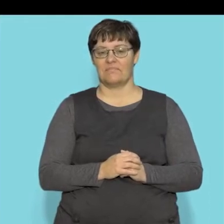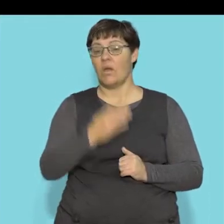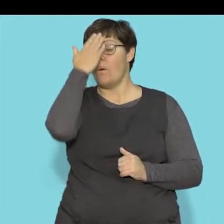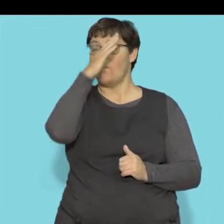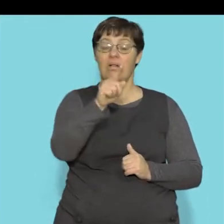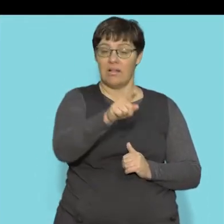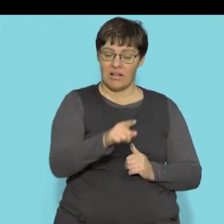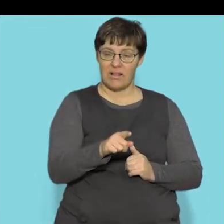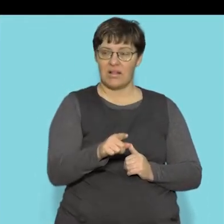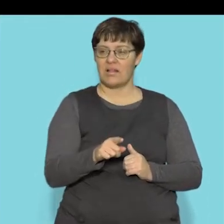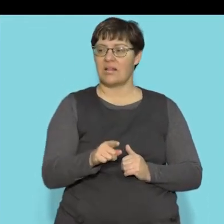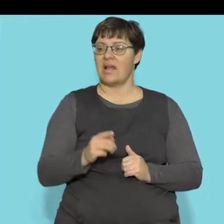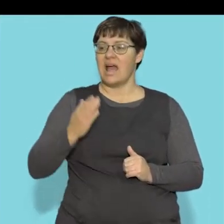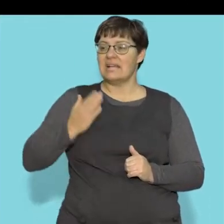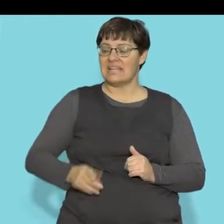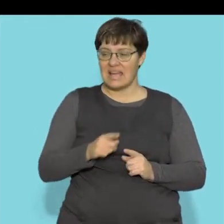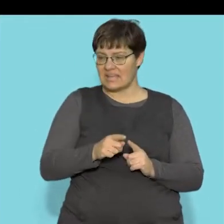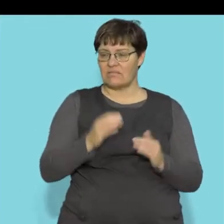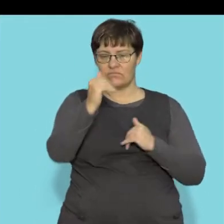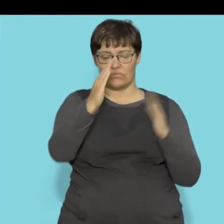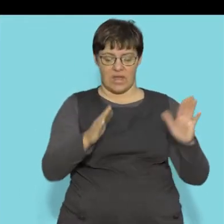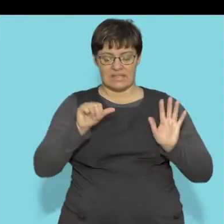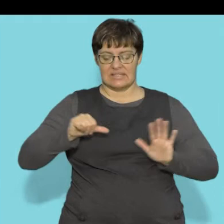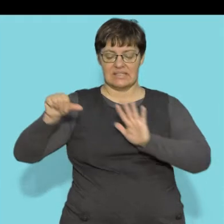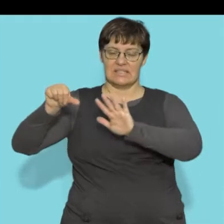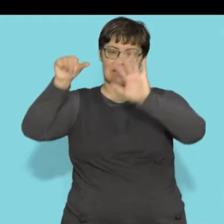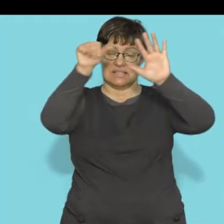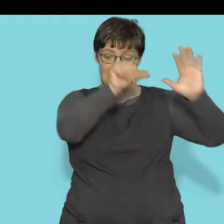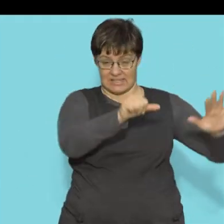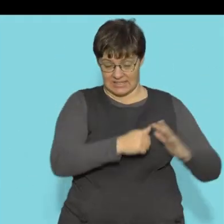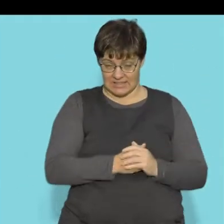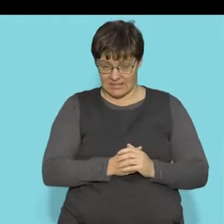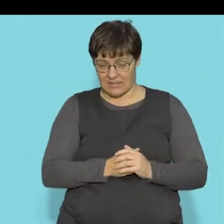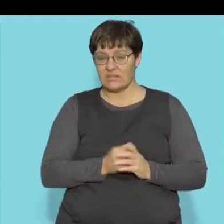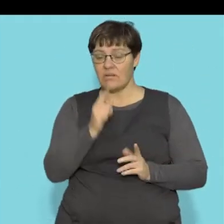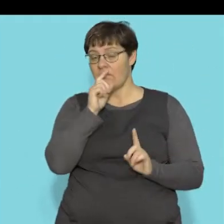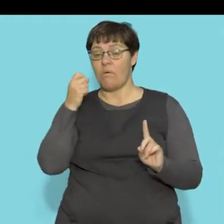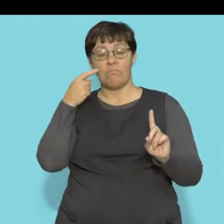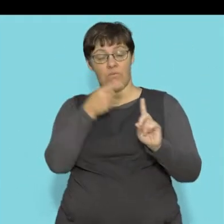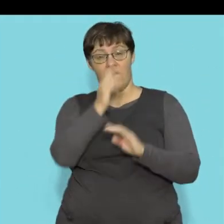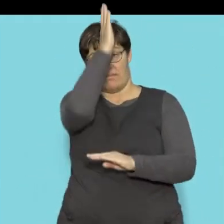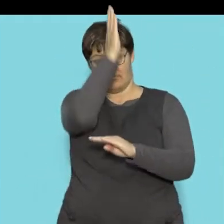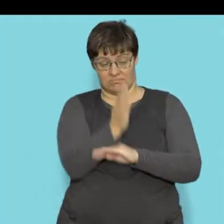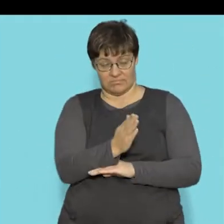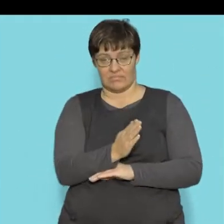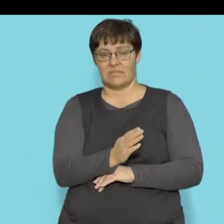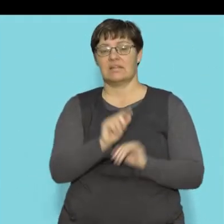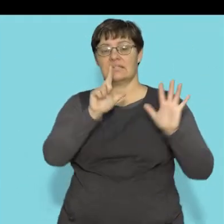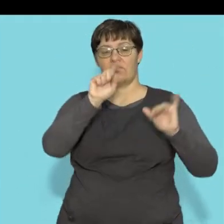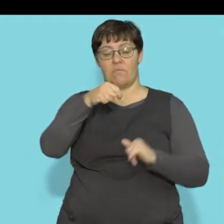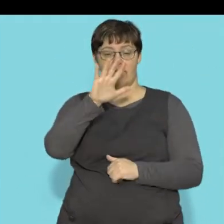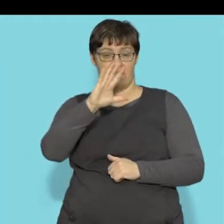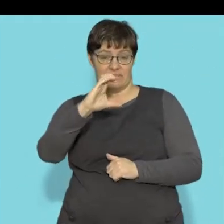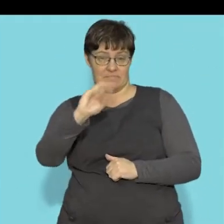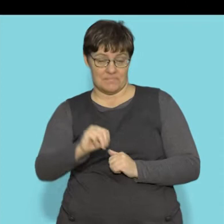So we know that the side lengths of the square base are 16 centimeters each. We've now proven that the perpendicular height